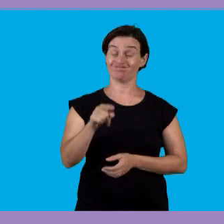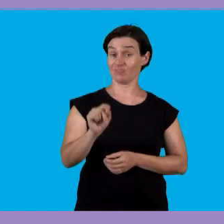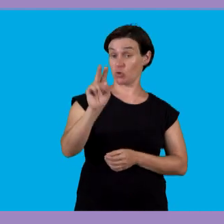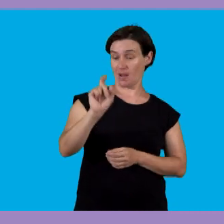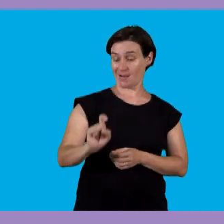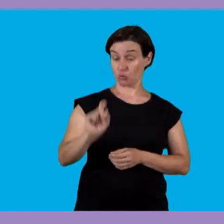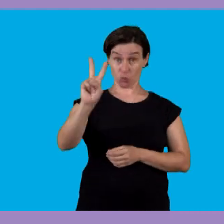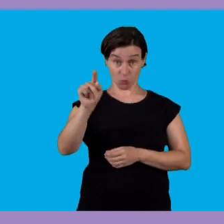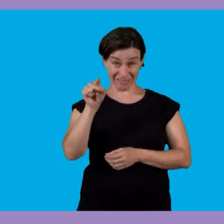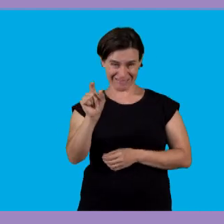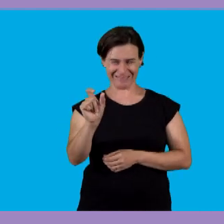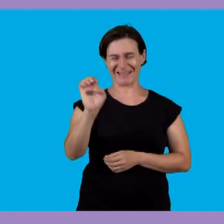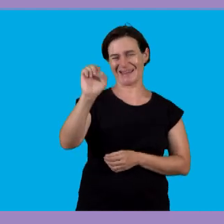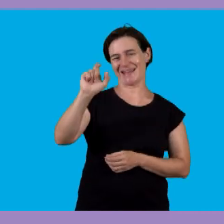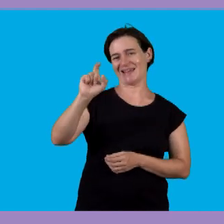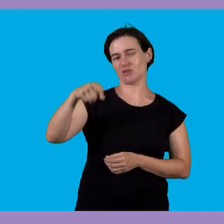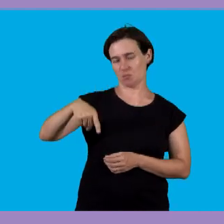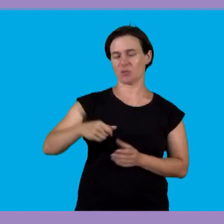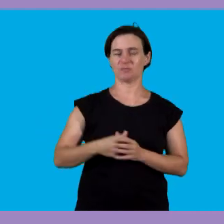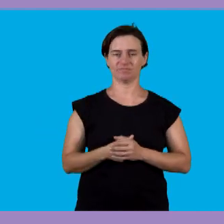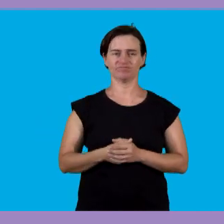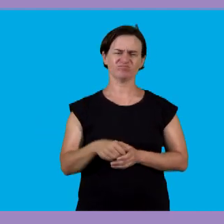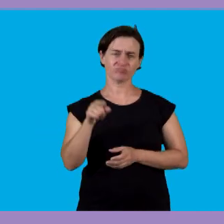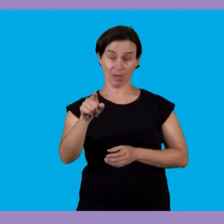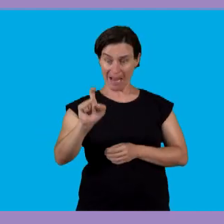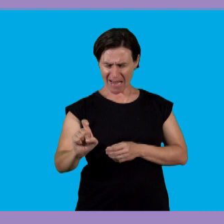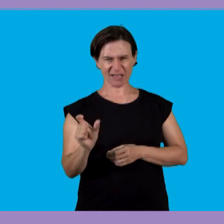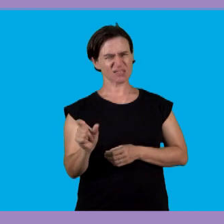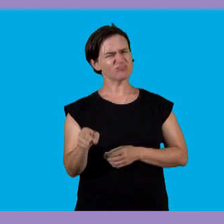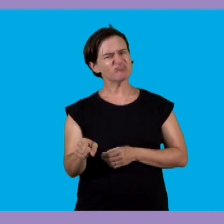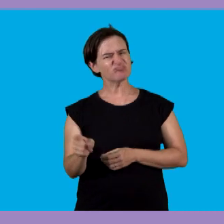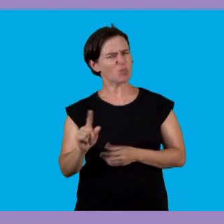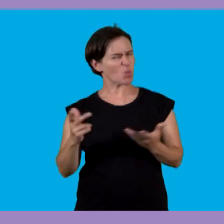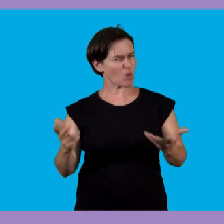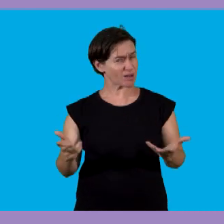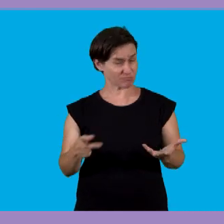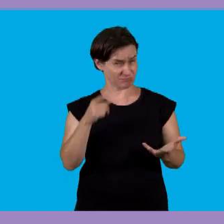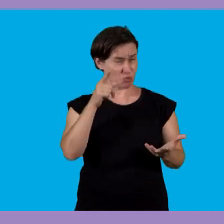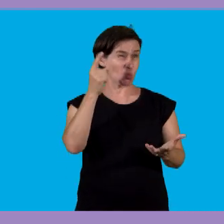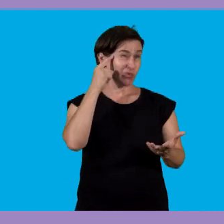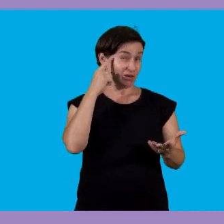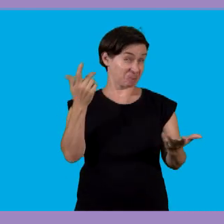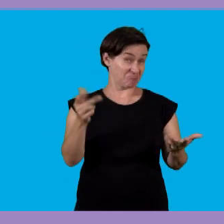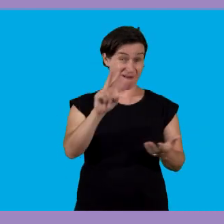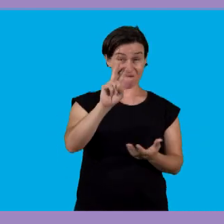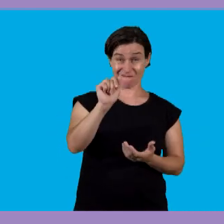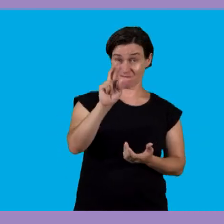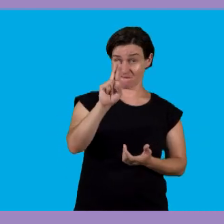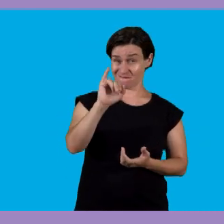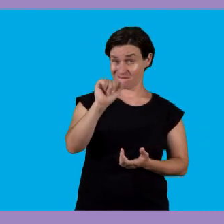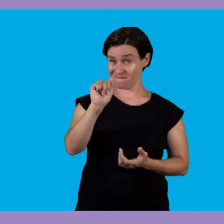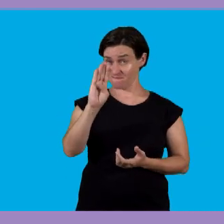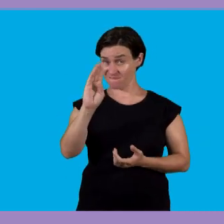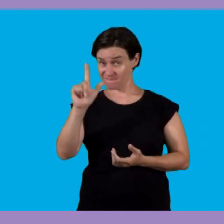that that 2 is an exponent. What about the x? Are you thinking of